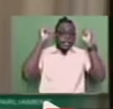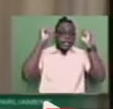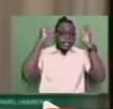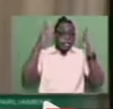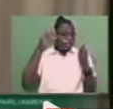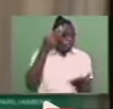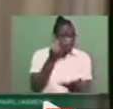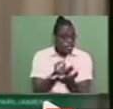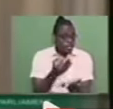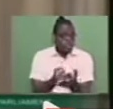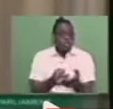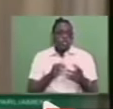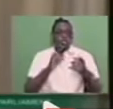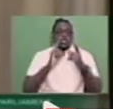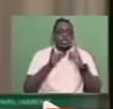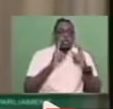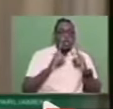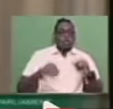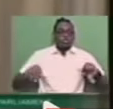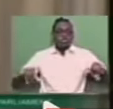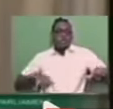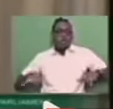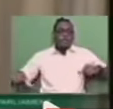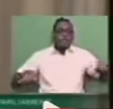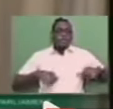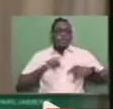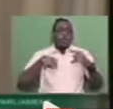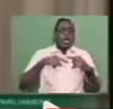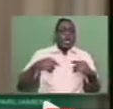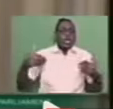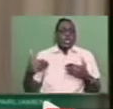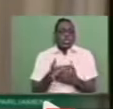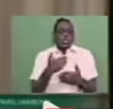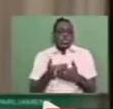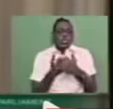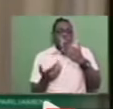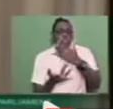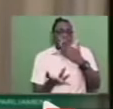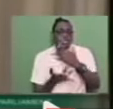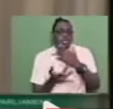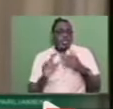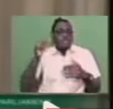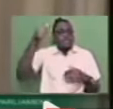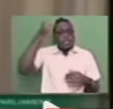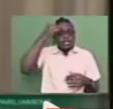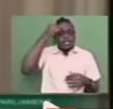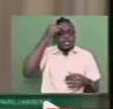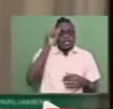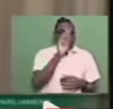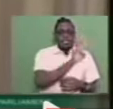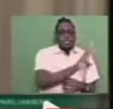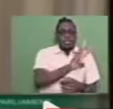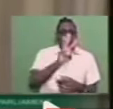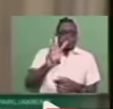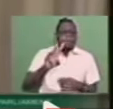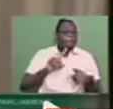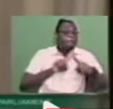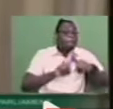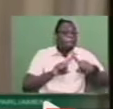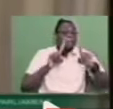e-governance ecosystem. This 2 months after a taxi driver purchased a